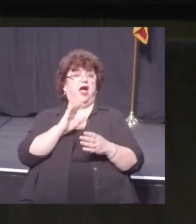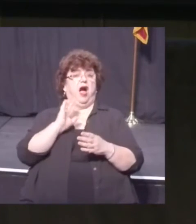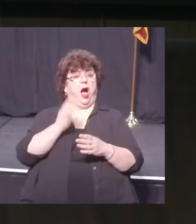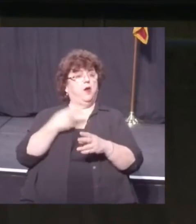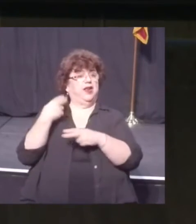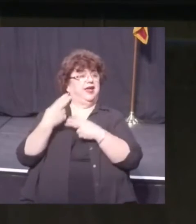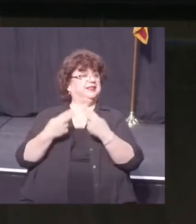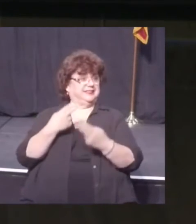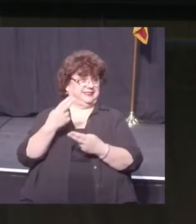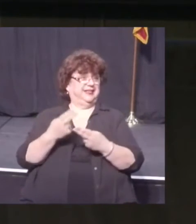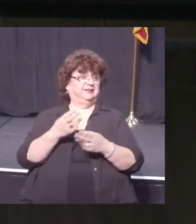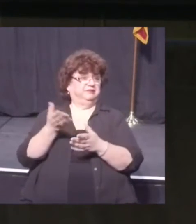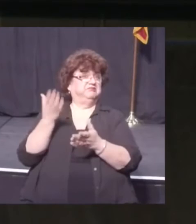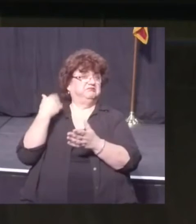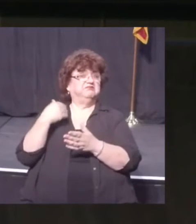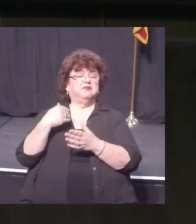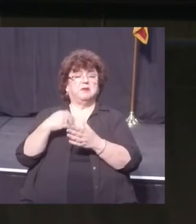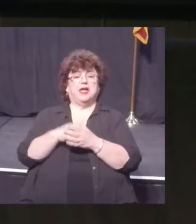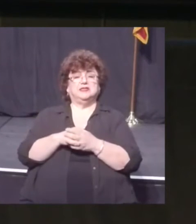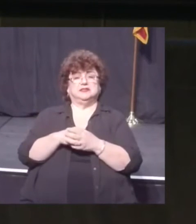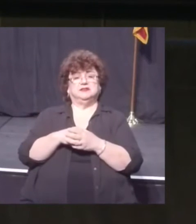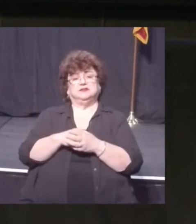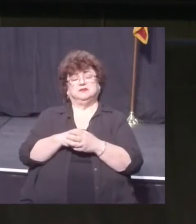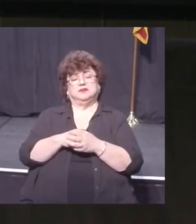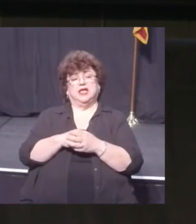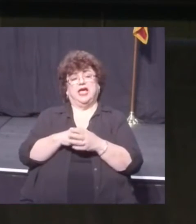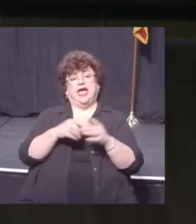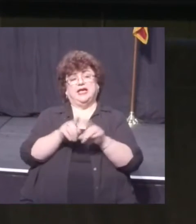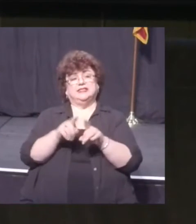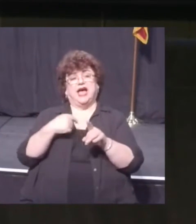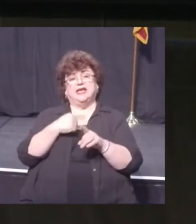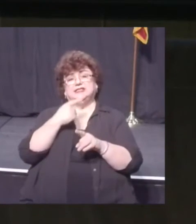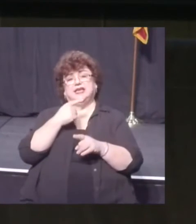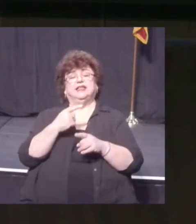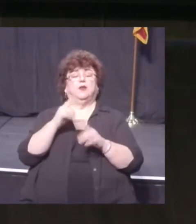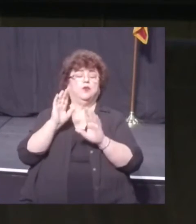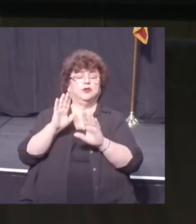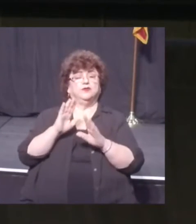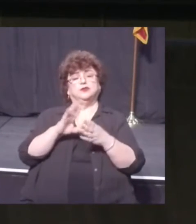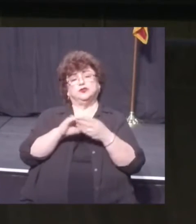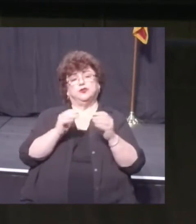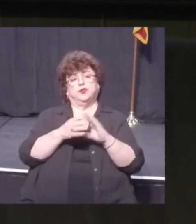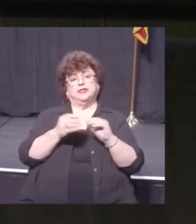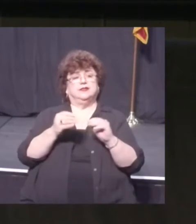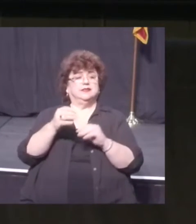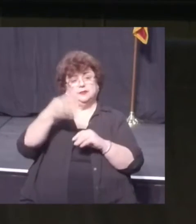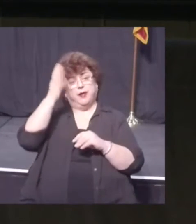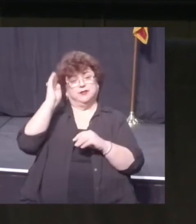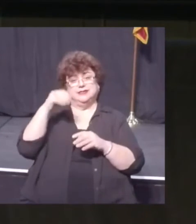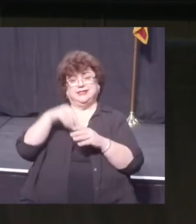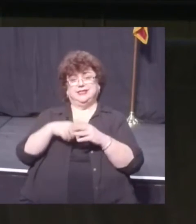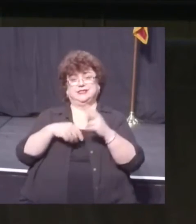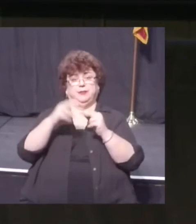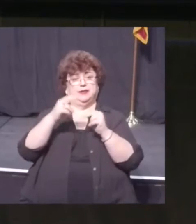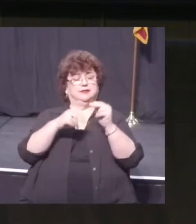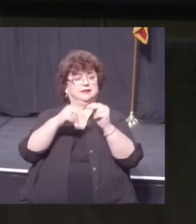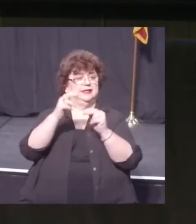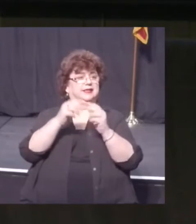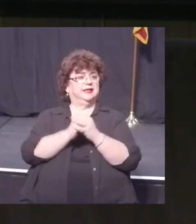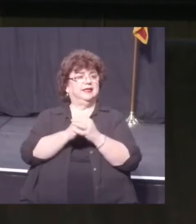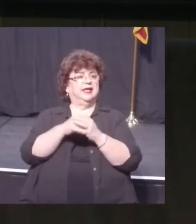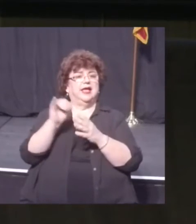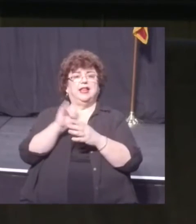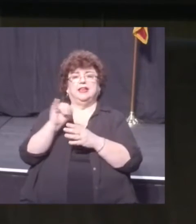all. Earlier, I mentioned the amazing stories of Spartans that are displayed in this building, like acclaimed